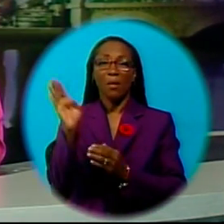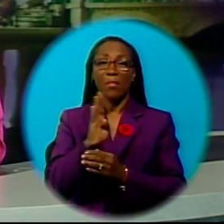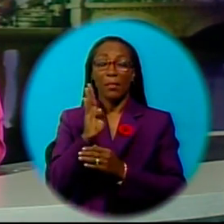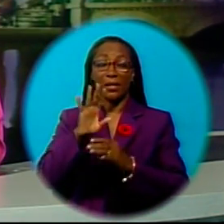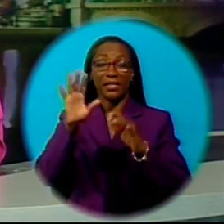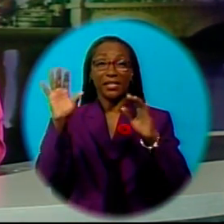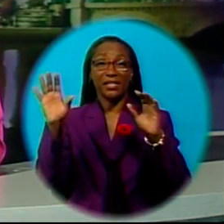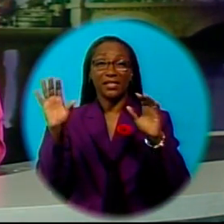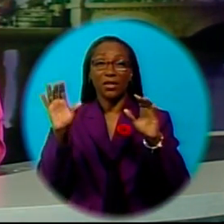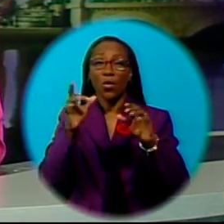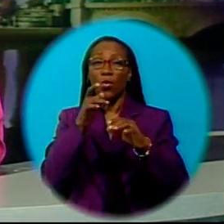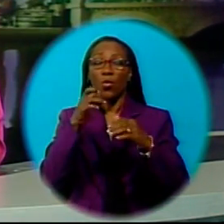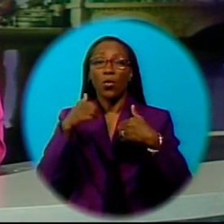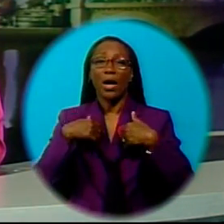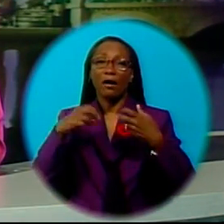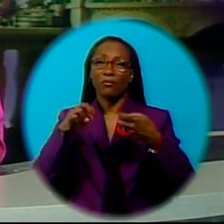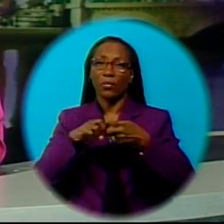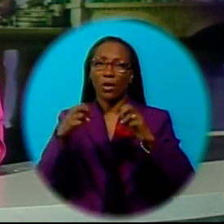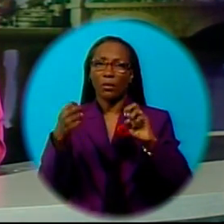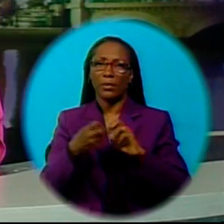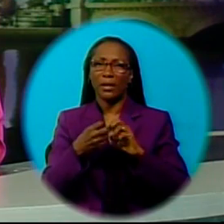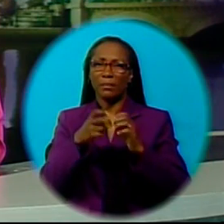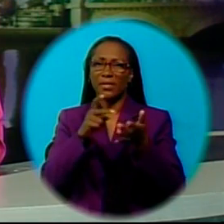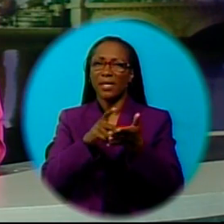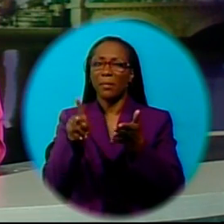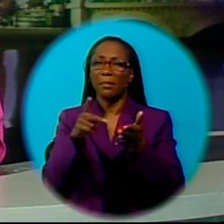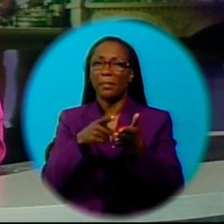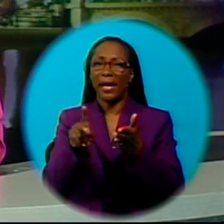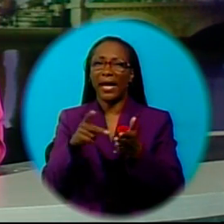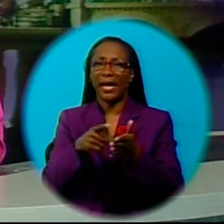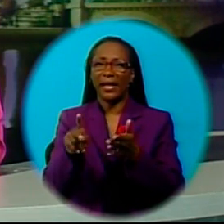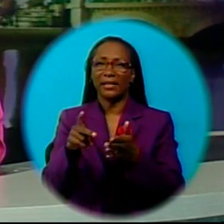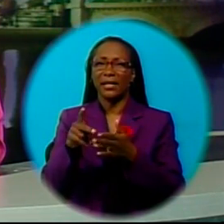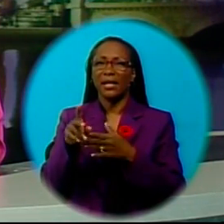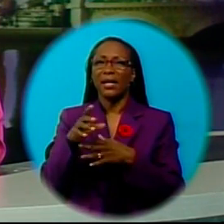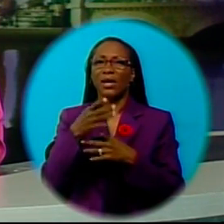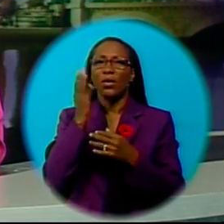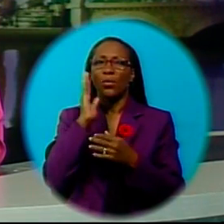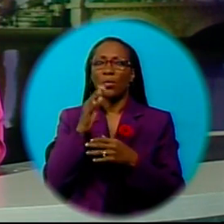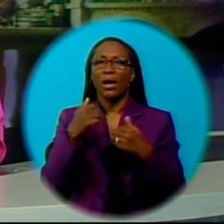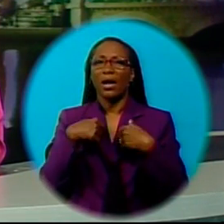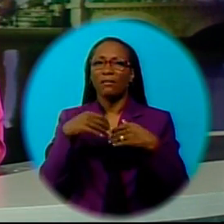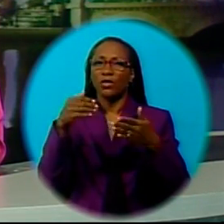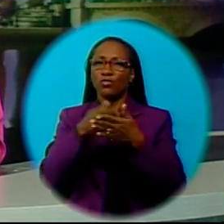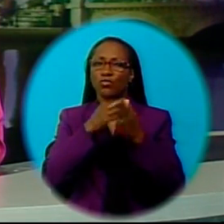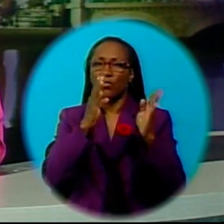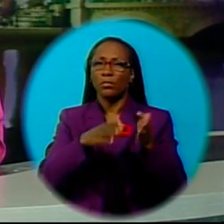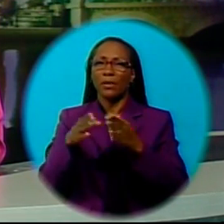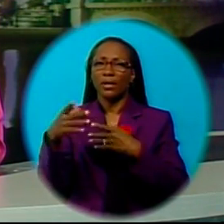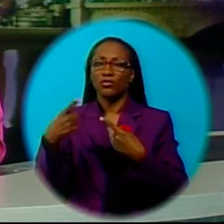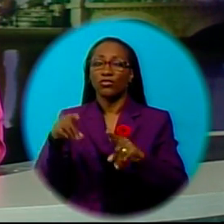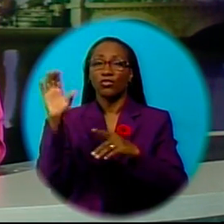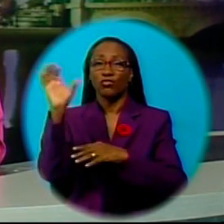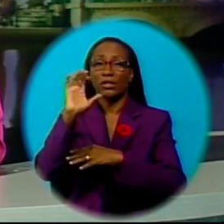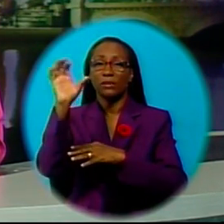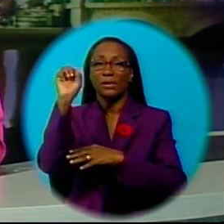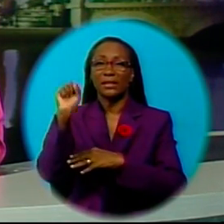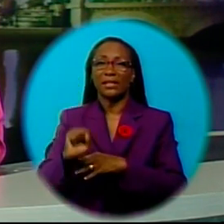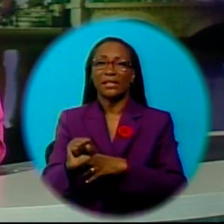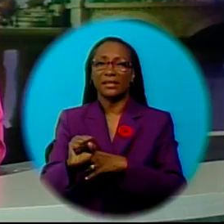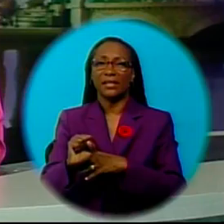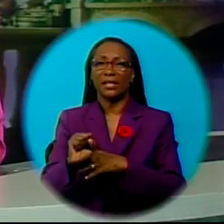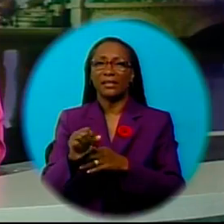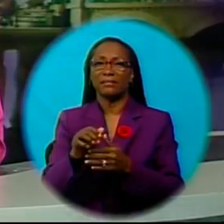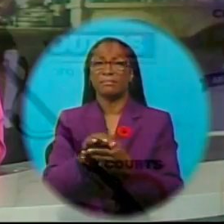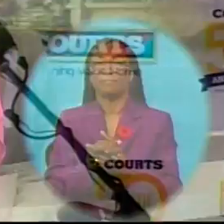Barbadians facing challenges meeting their courts payments will soon see a new strategy employed as the Christmas season approaches. This from Managing